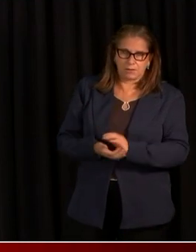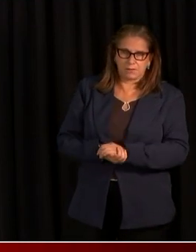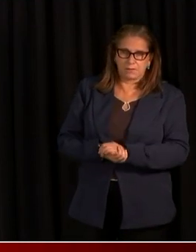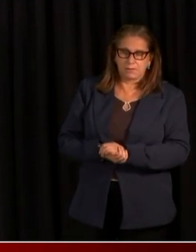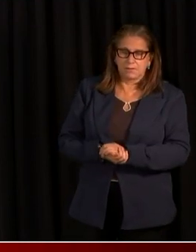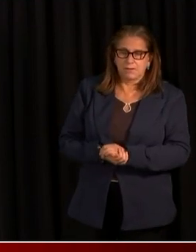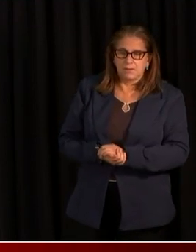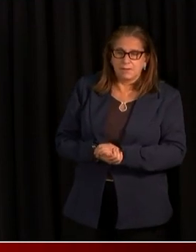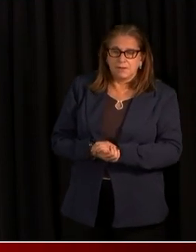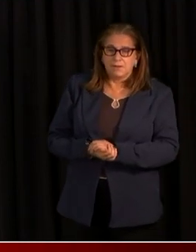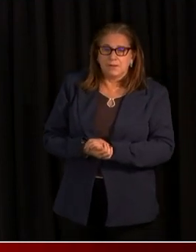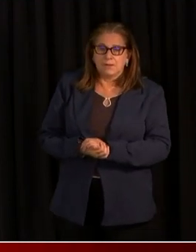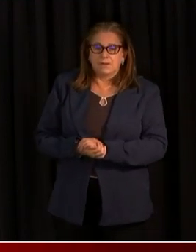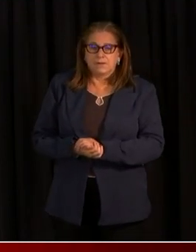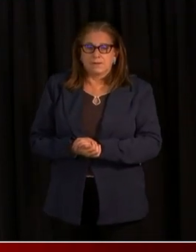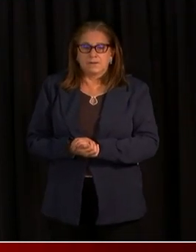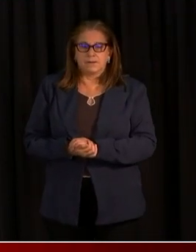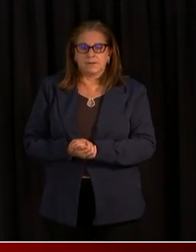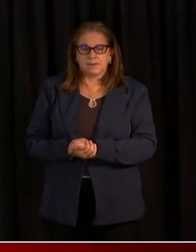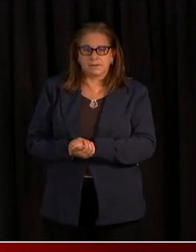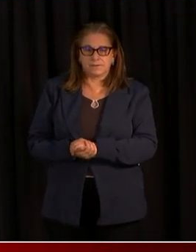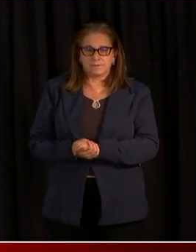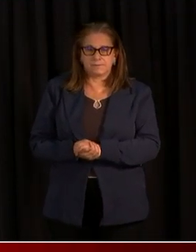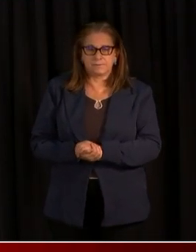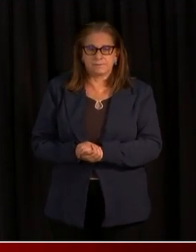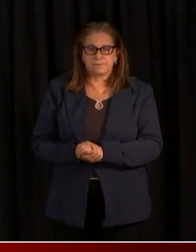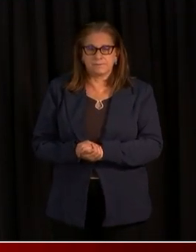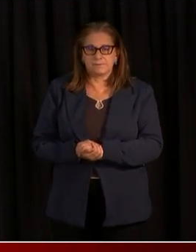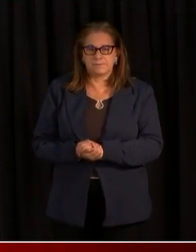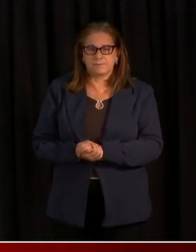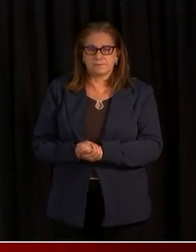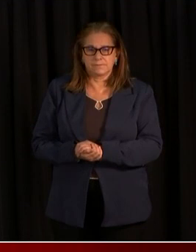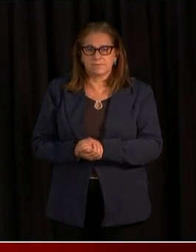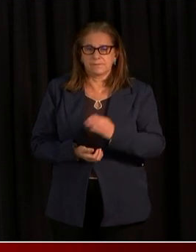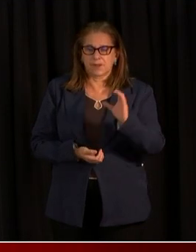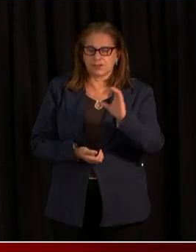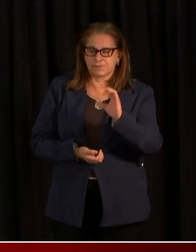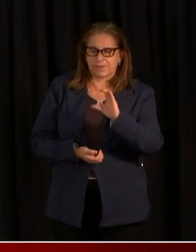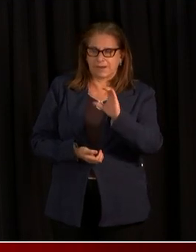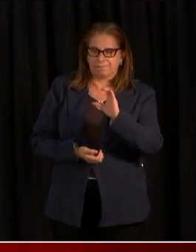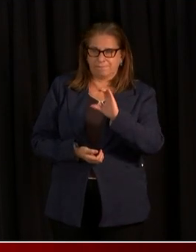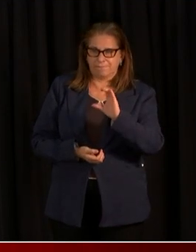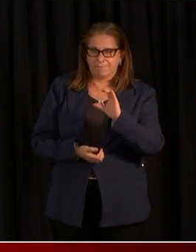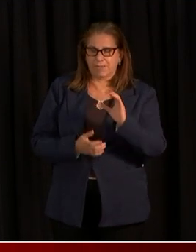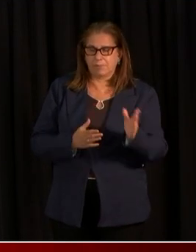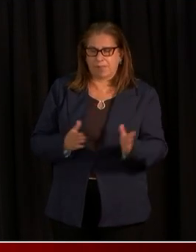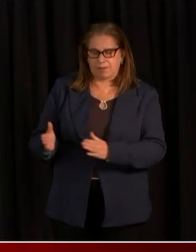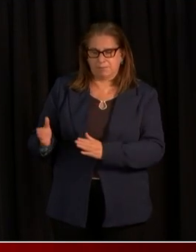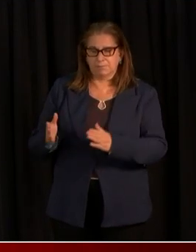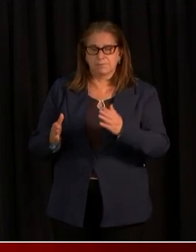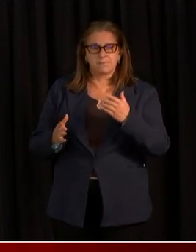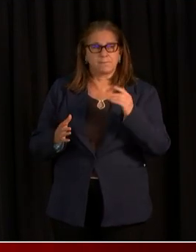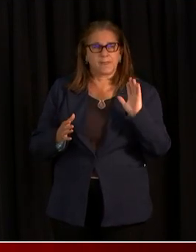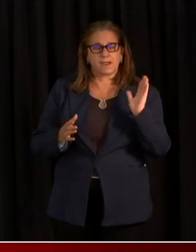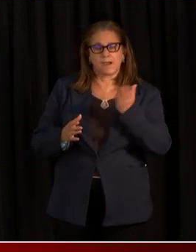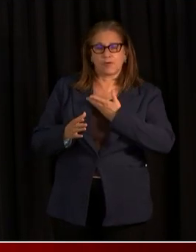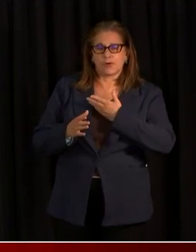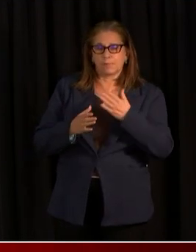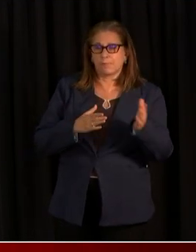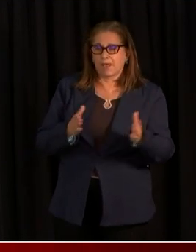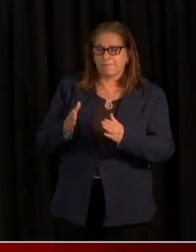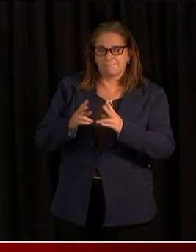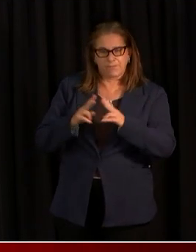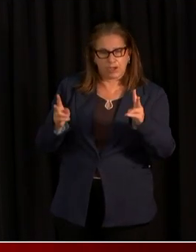plan that's fairly conservative in our reopening plan and the types of activities that could open